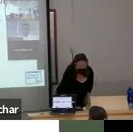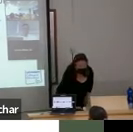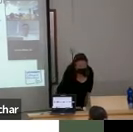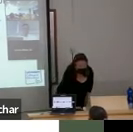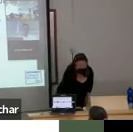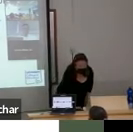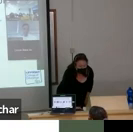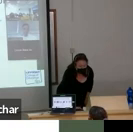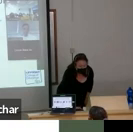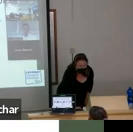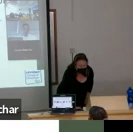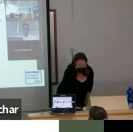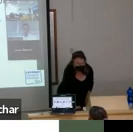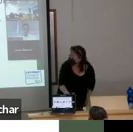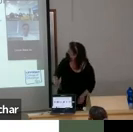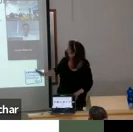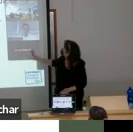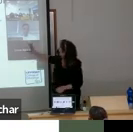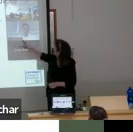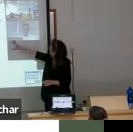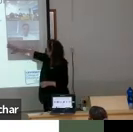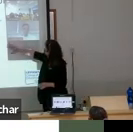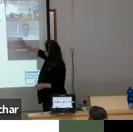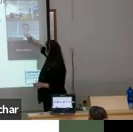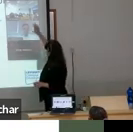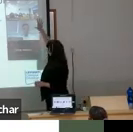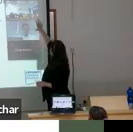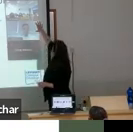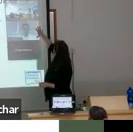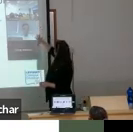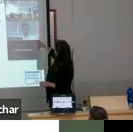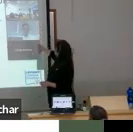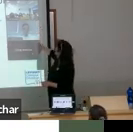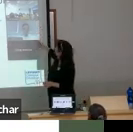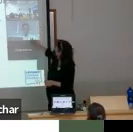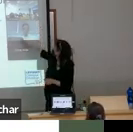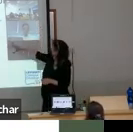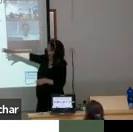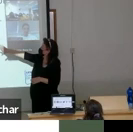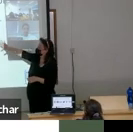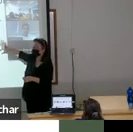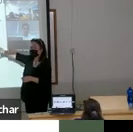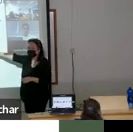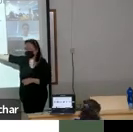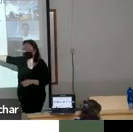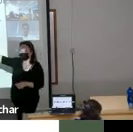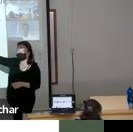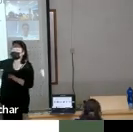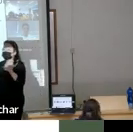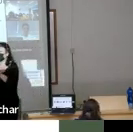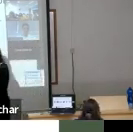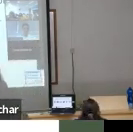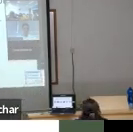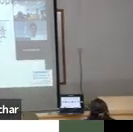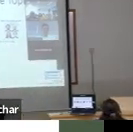For example, in my course, they had six topics. I'm sorry, I don't know how to minimize it. They had six topics which